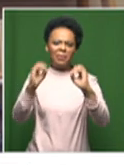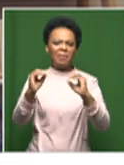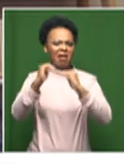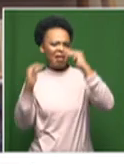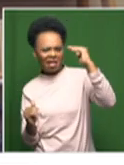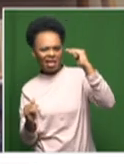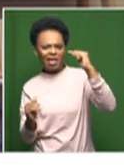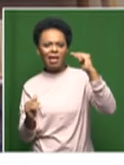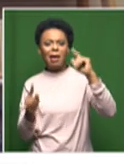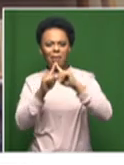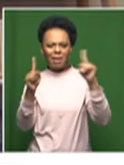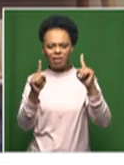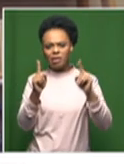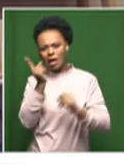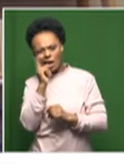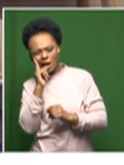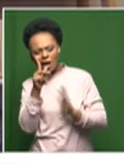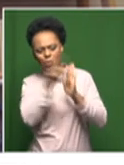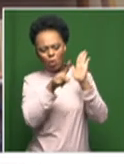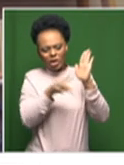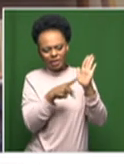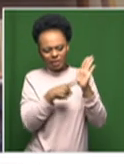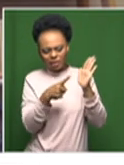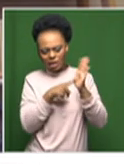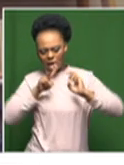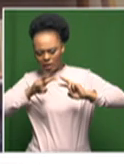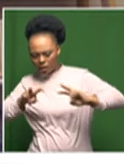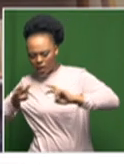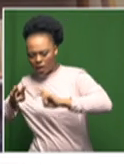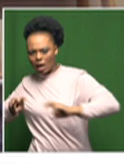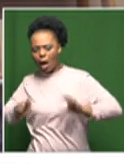So we need to revisit those policies and see how we can